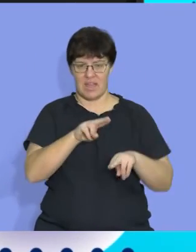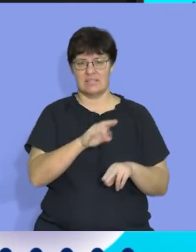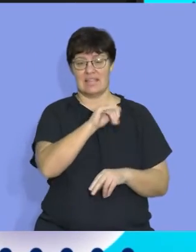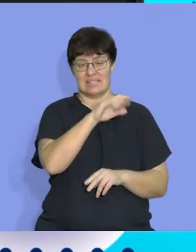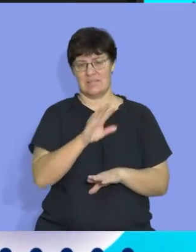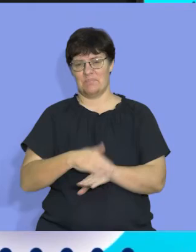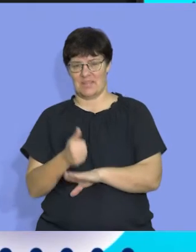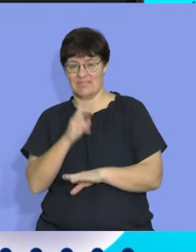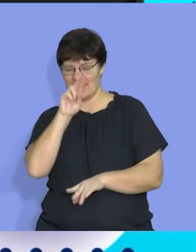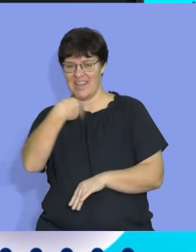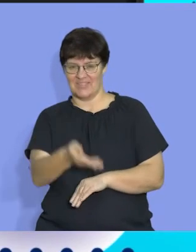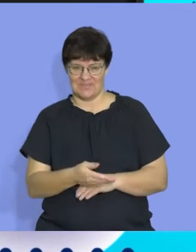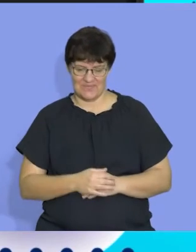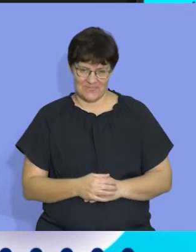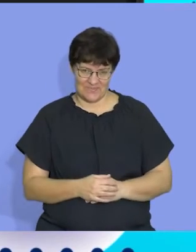you after the break.